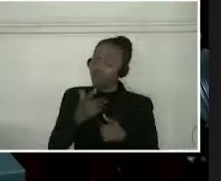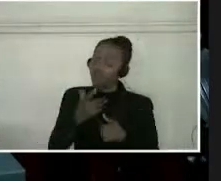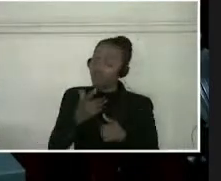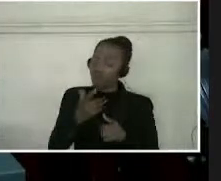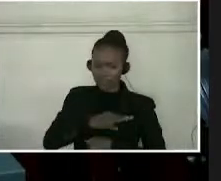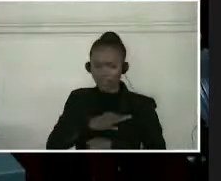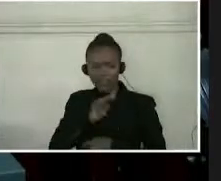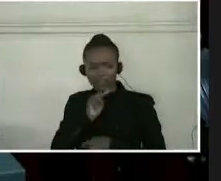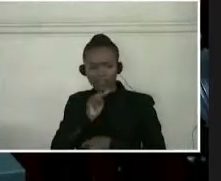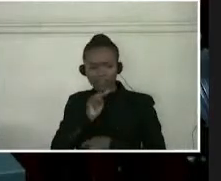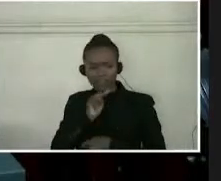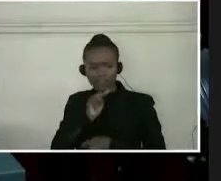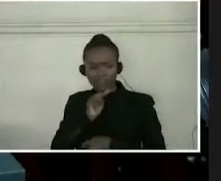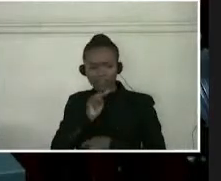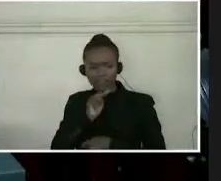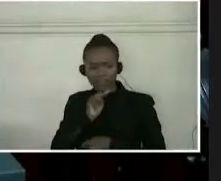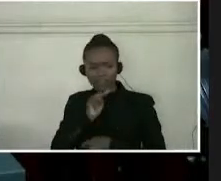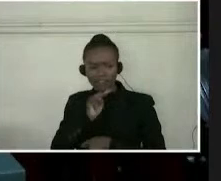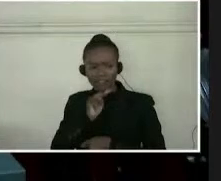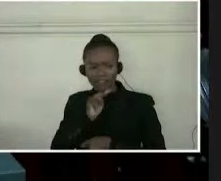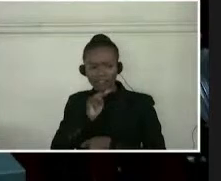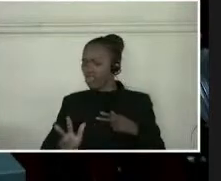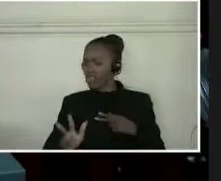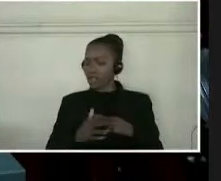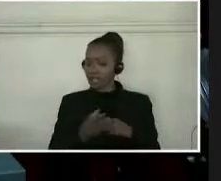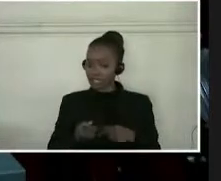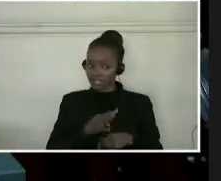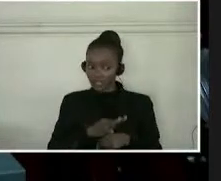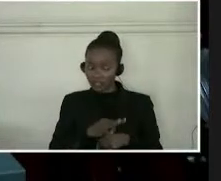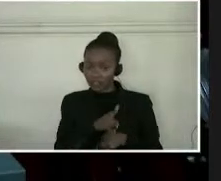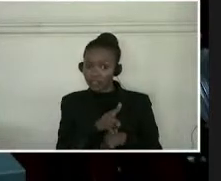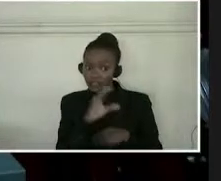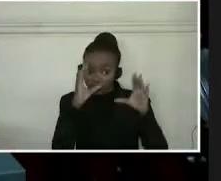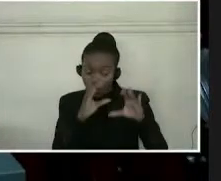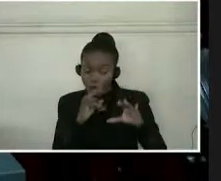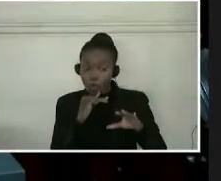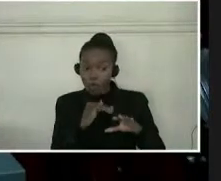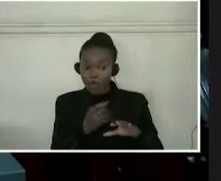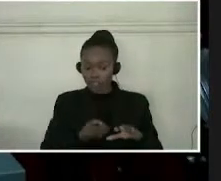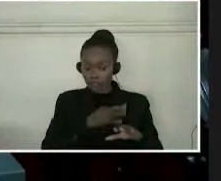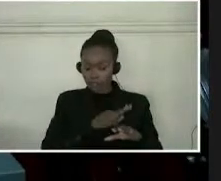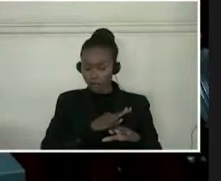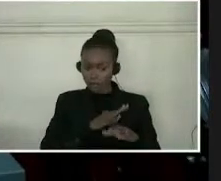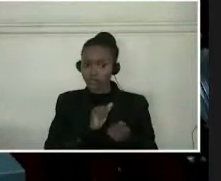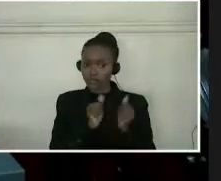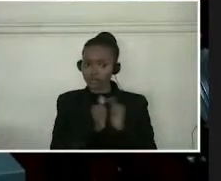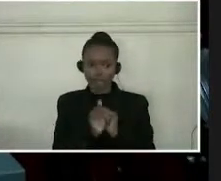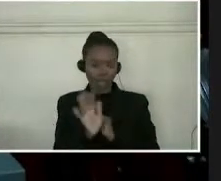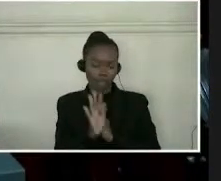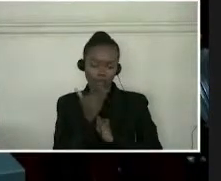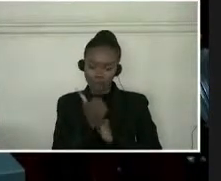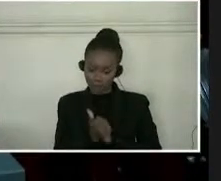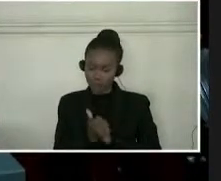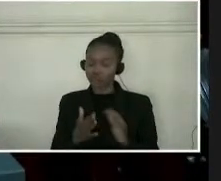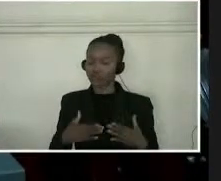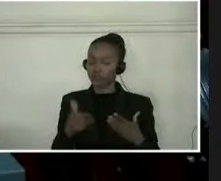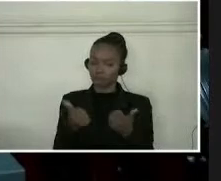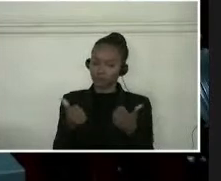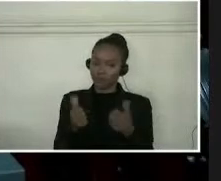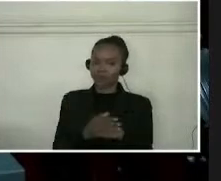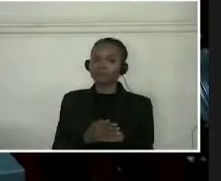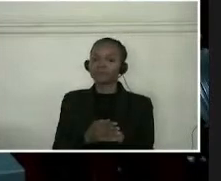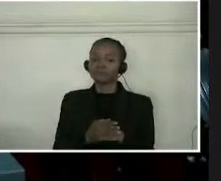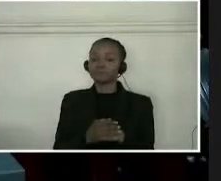unfairly treated jupatised or sidelined especially sports and recreational employees on behalf of the ifp caucus in the case that unleashes